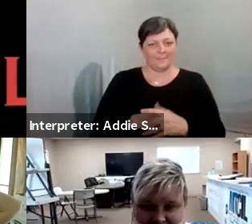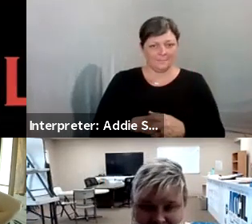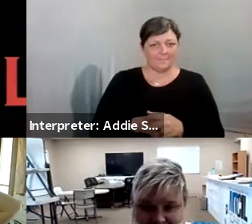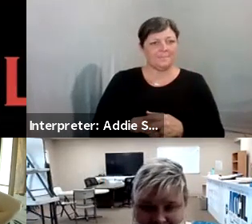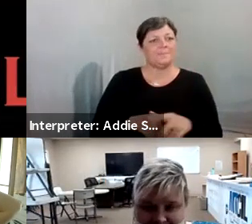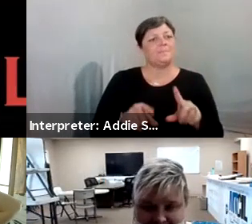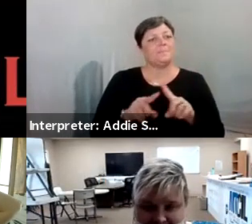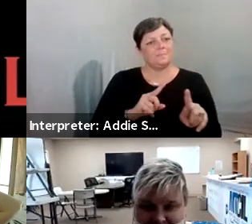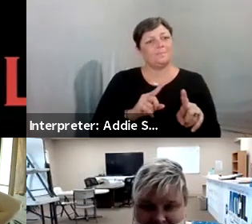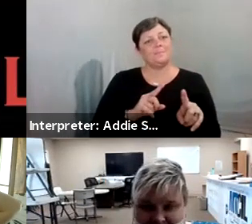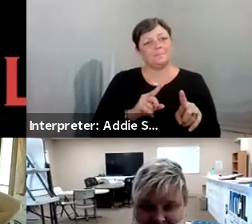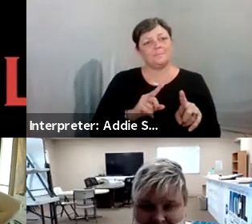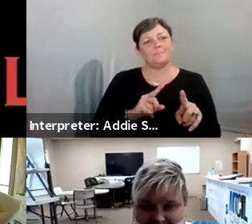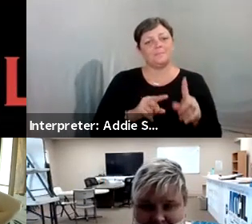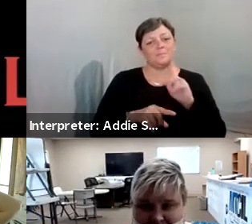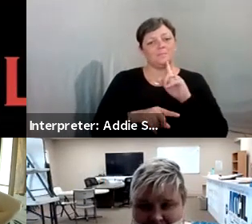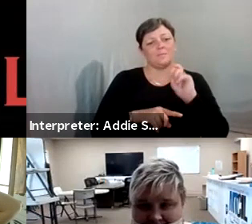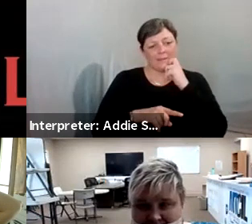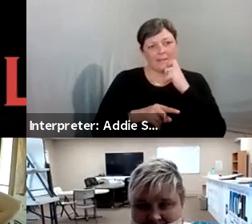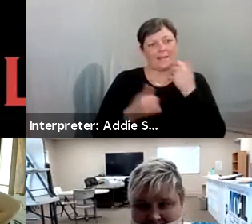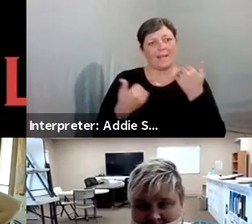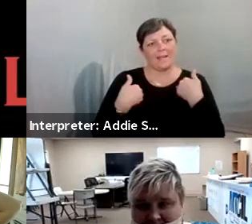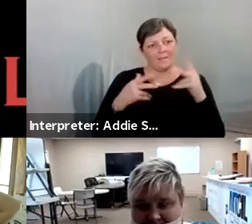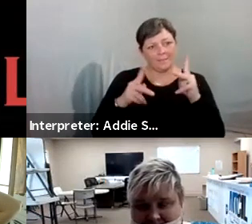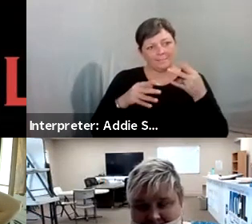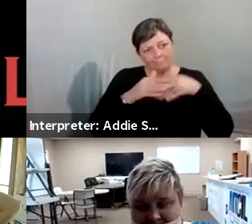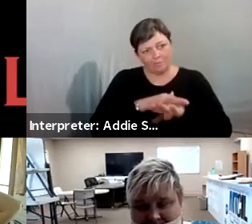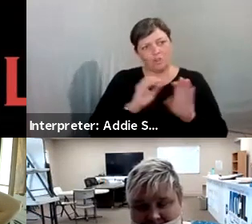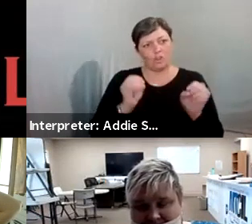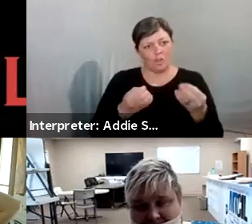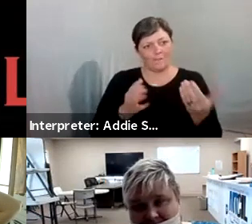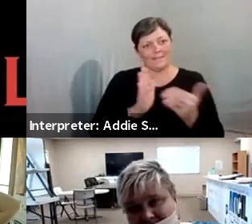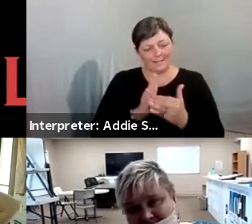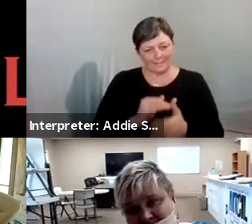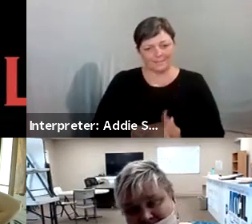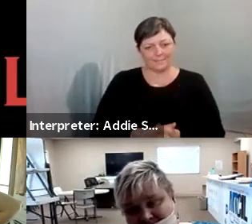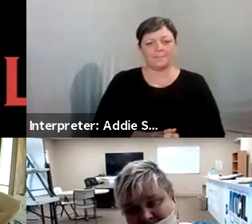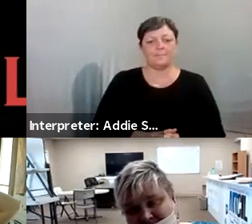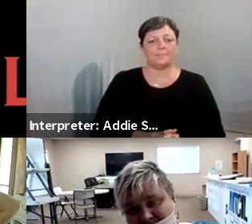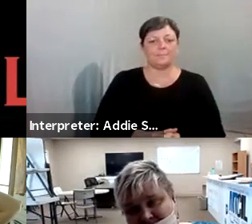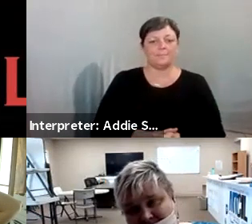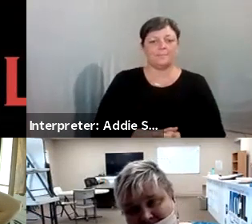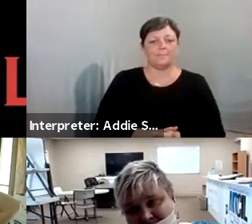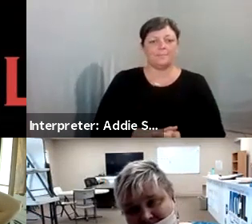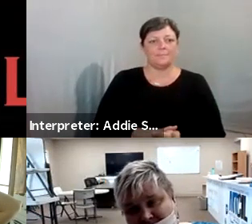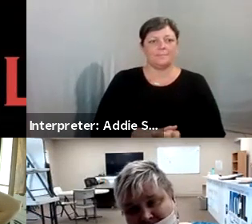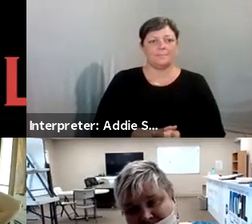but yeah, it's been neat to have people come in the office again. It's been,